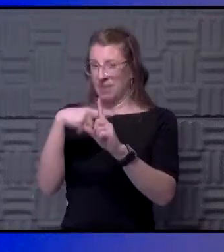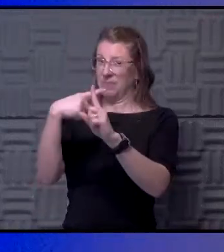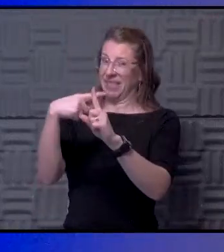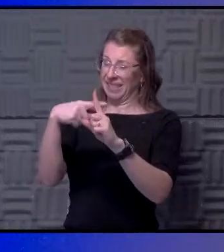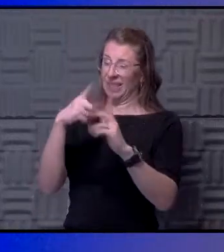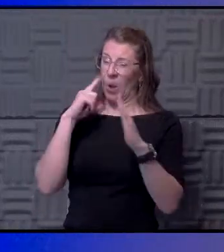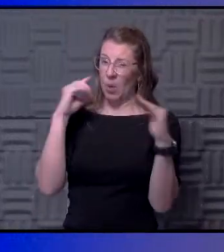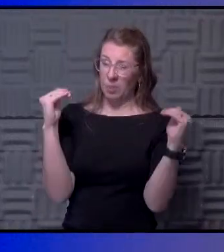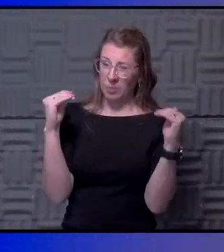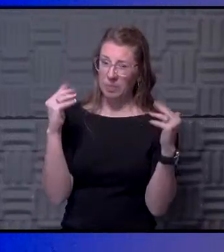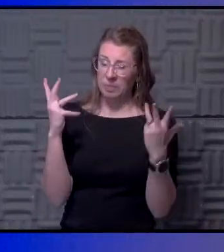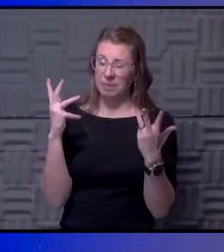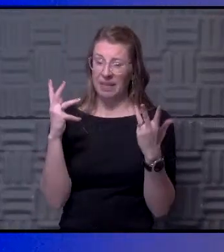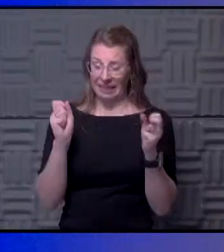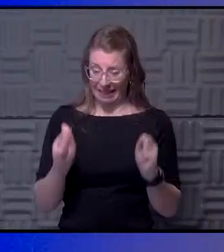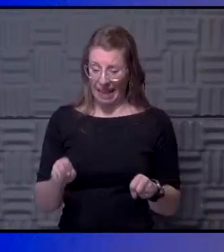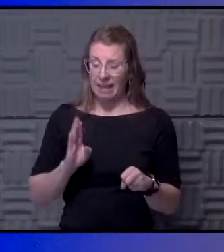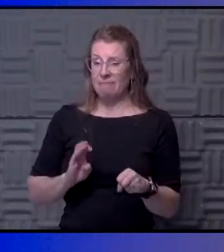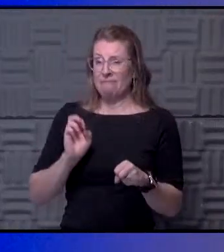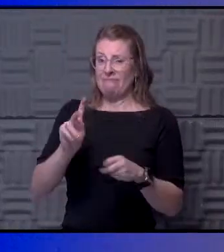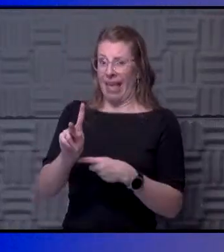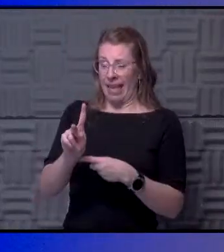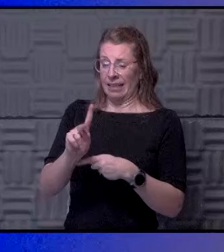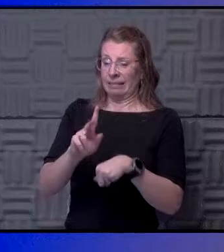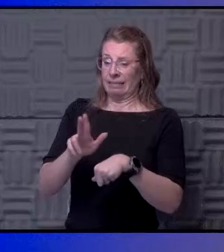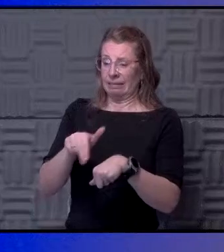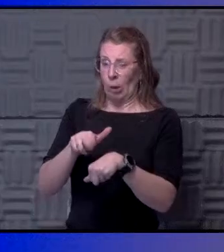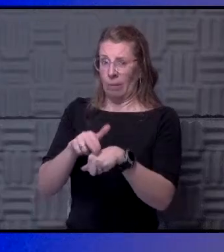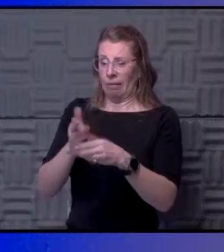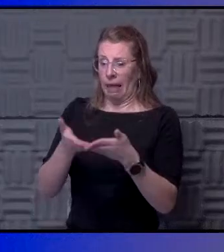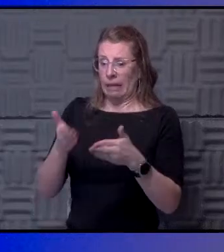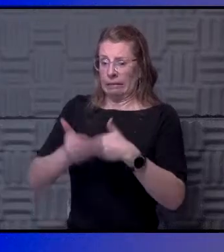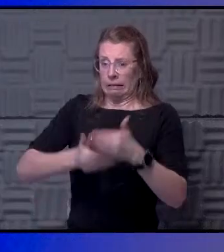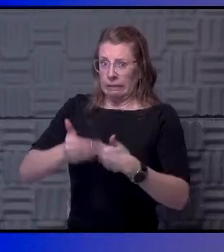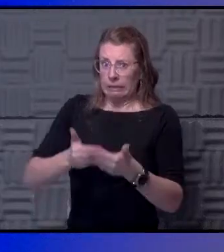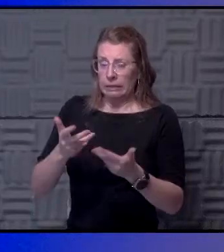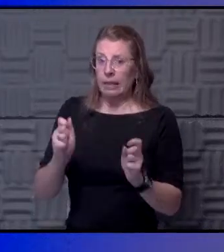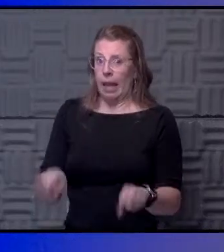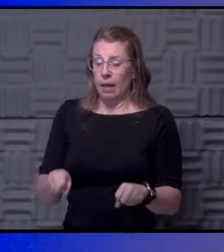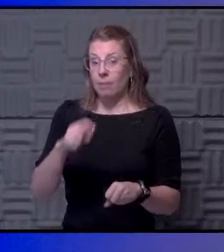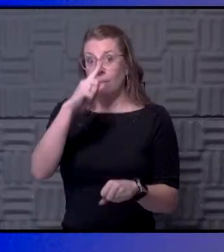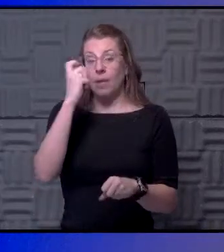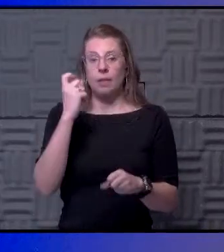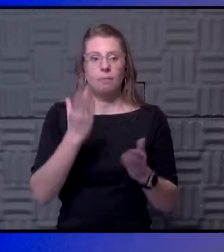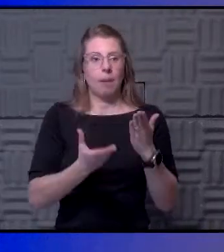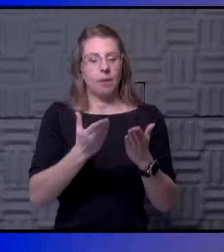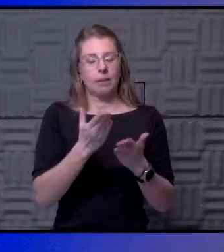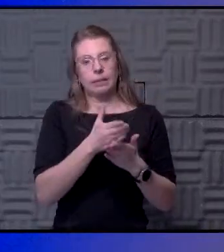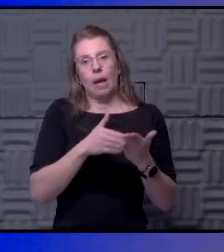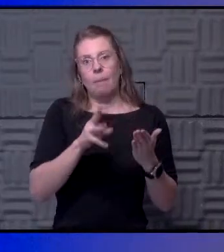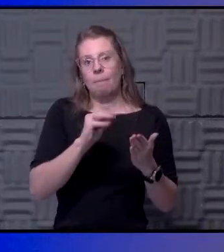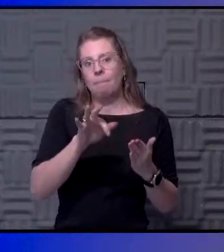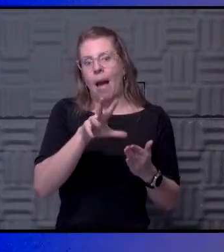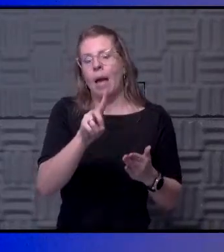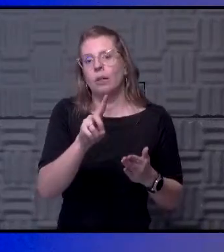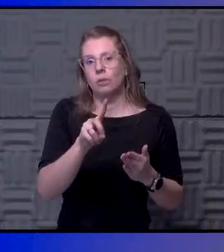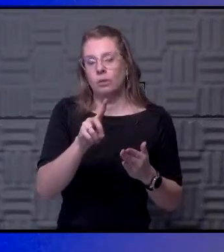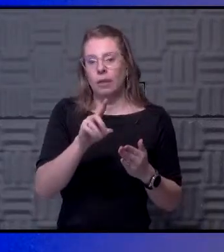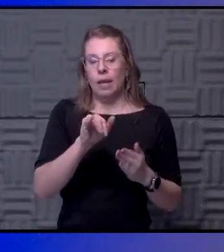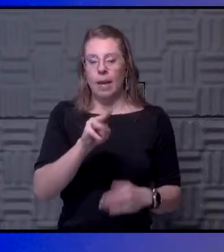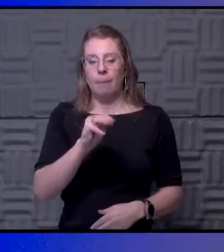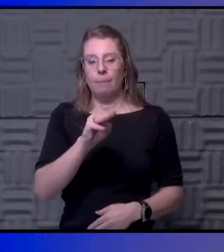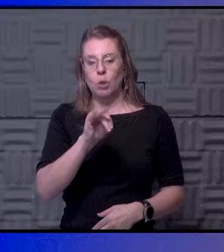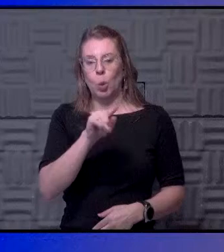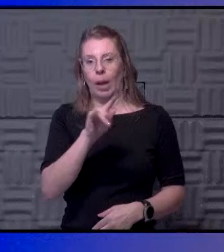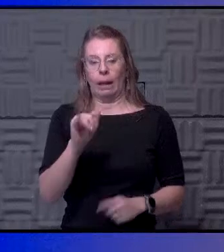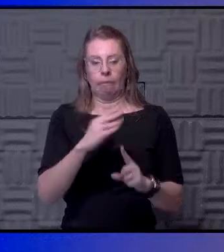hoping that we can get back to doing more things because of maybe some mild immunity from having had the